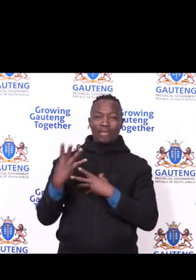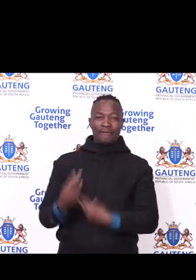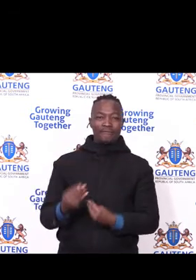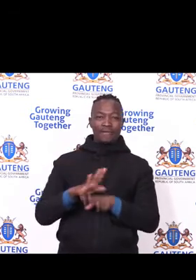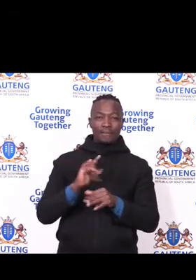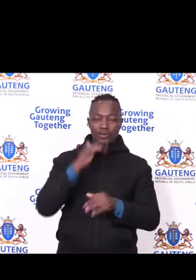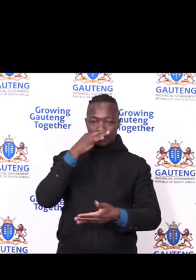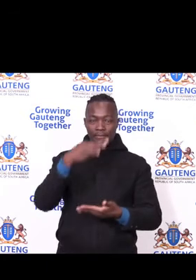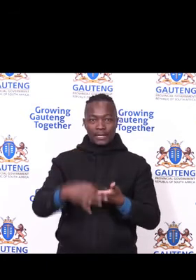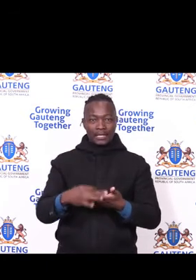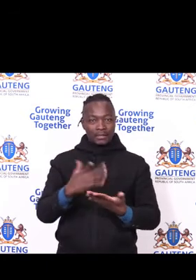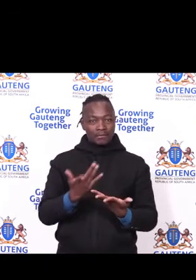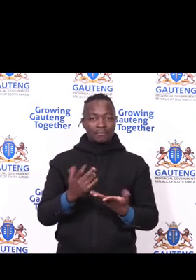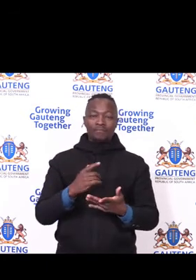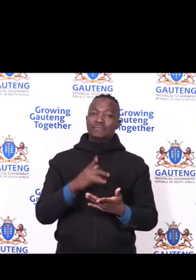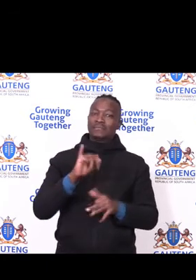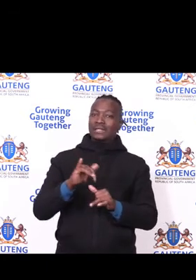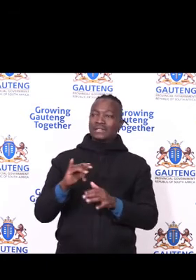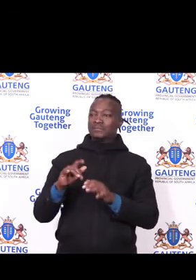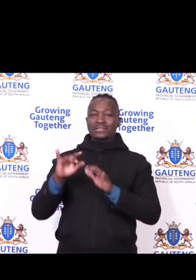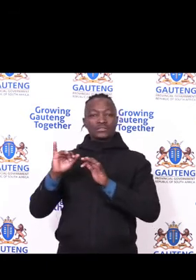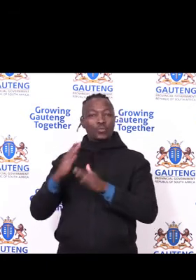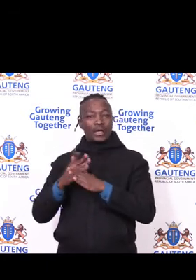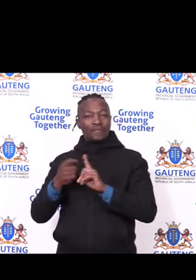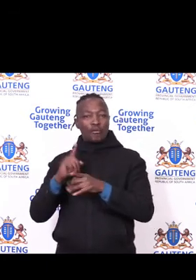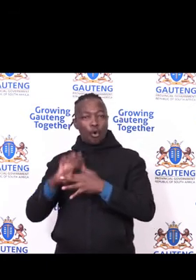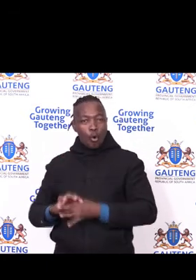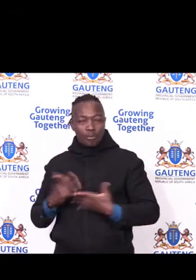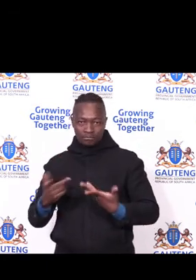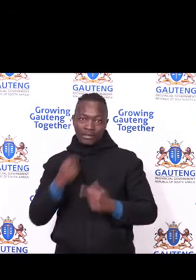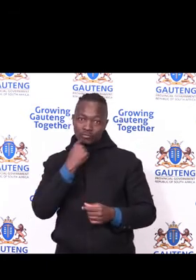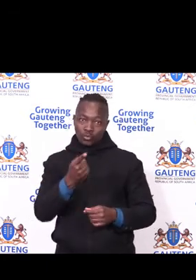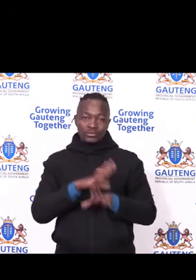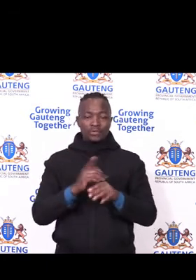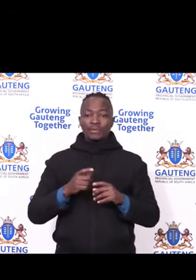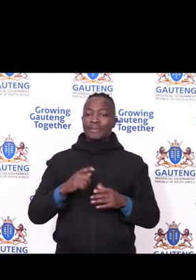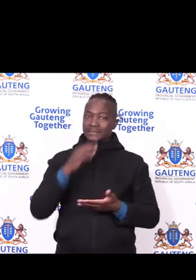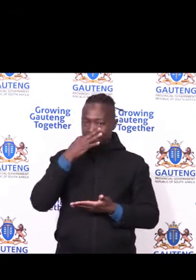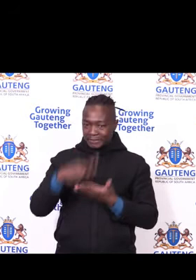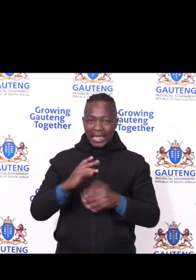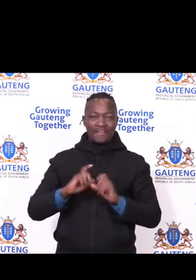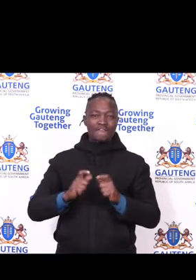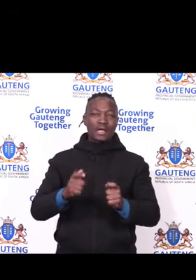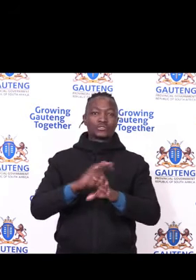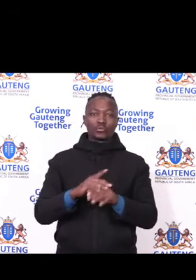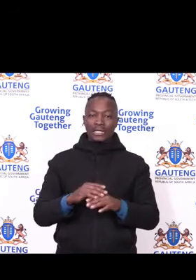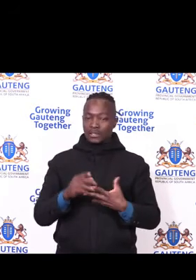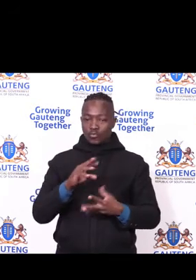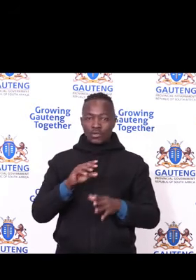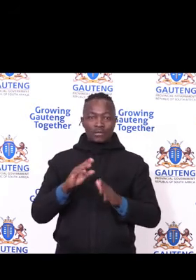for comorbidities. We need to process those applications as speedily as possible and also arrange